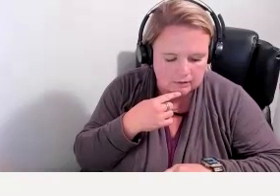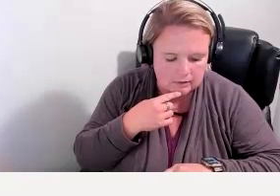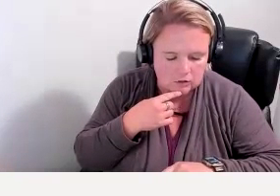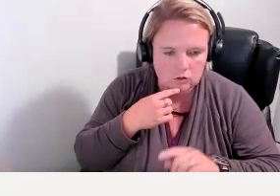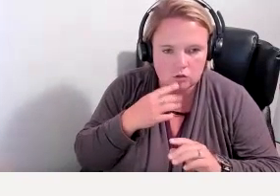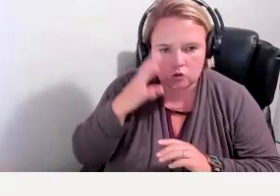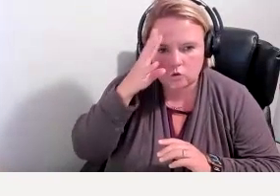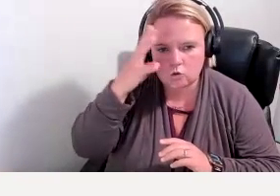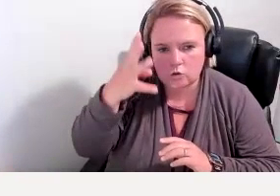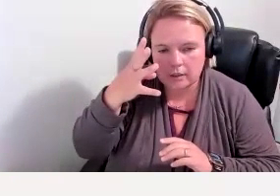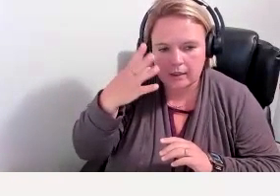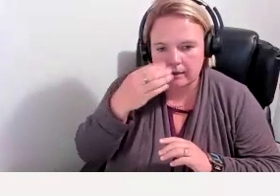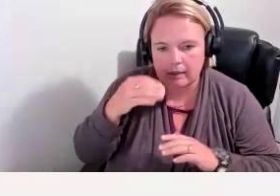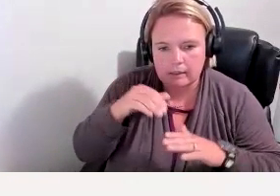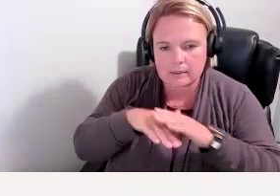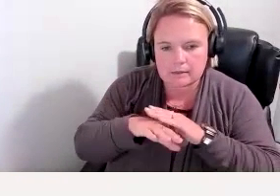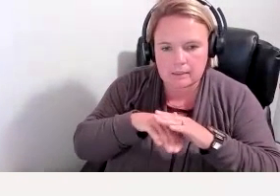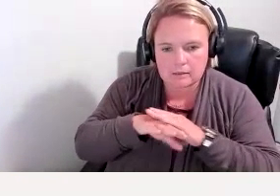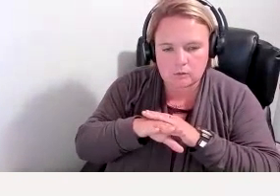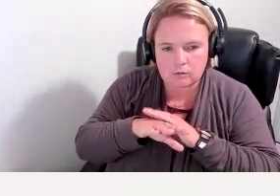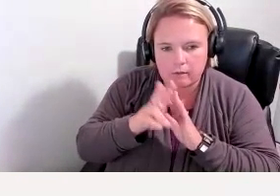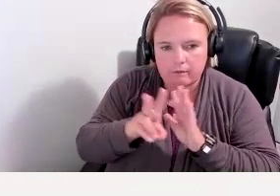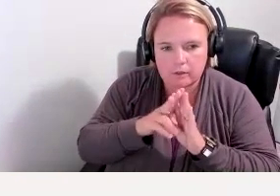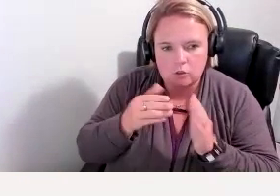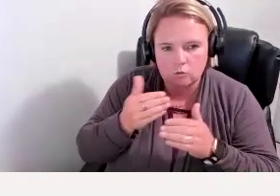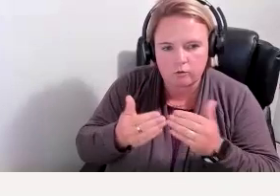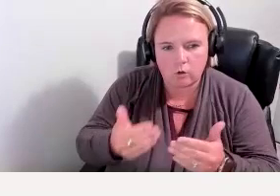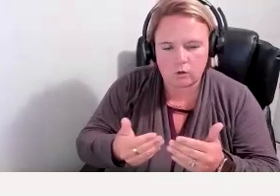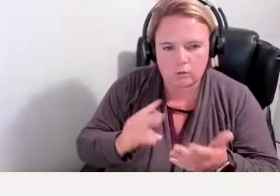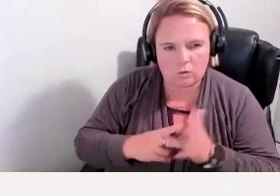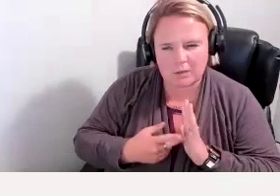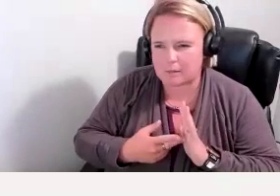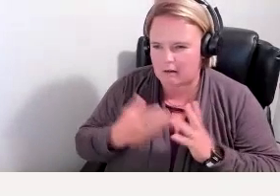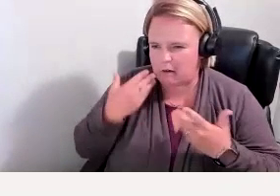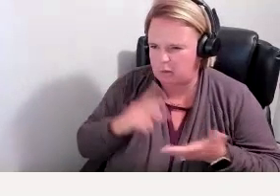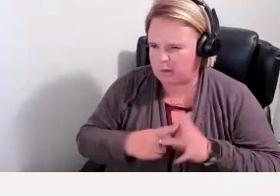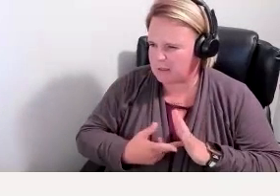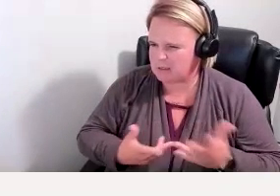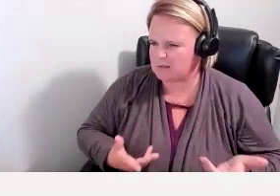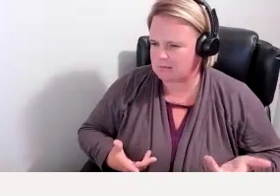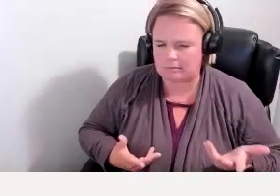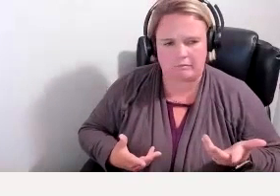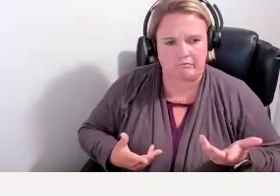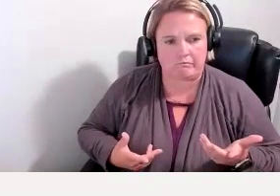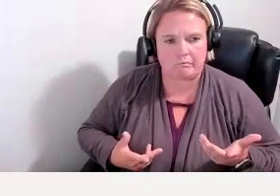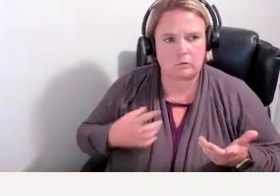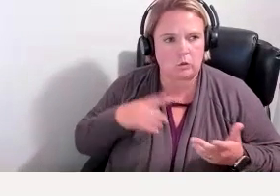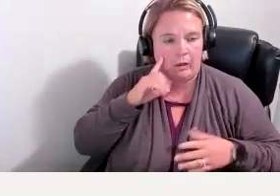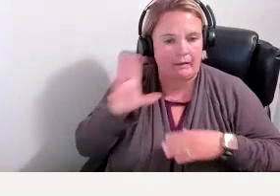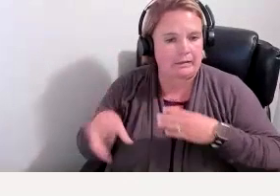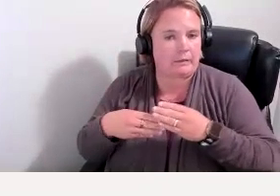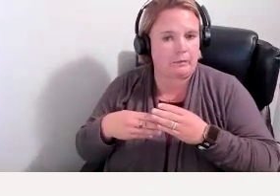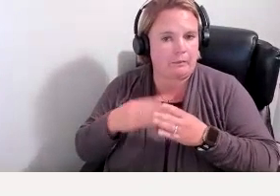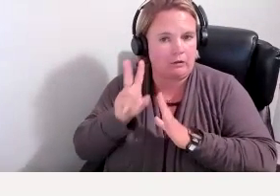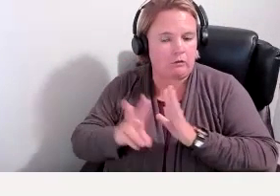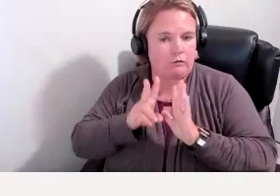and curate accessible videos moving forward. I don't know what that means. So I think supplemental videos